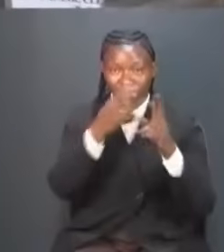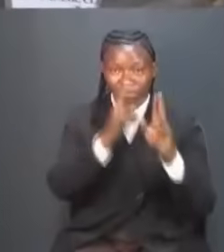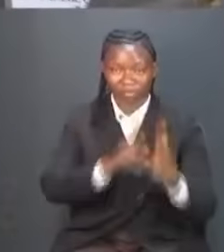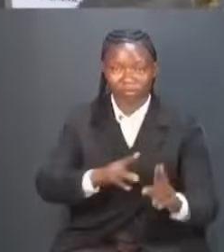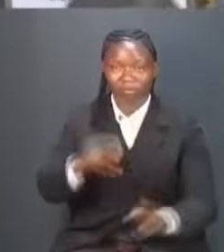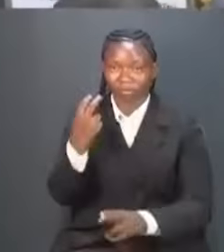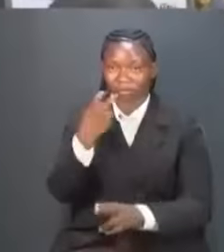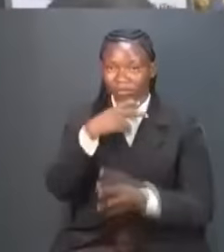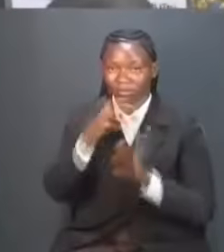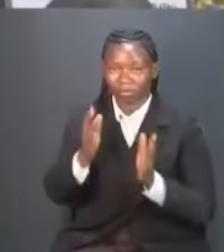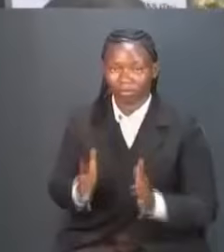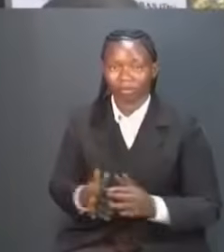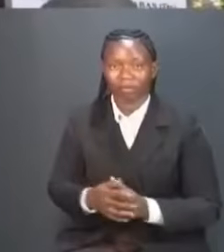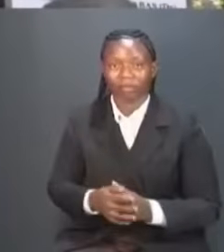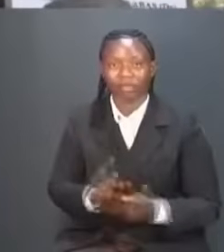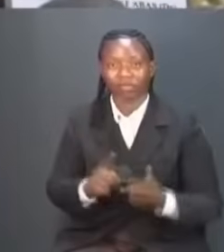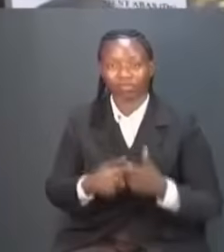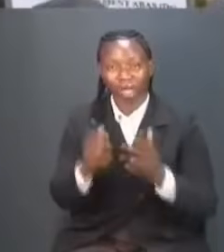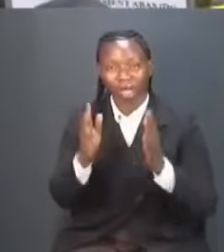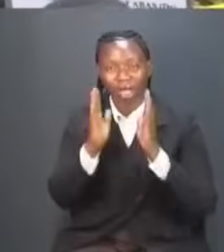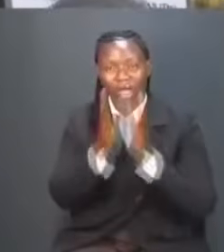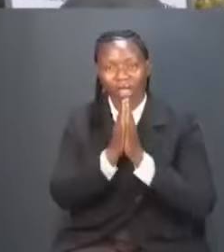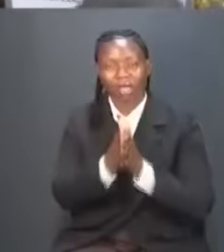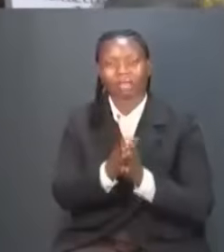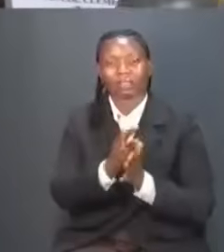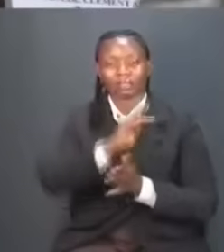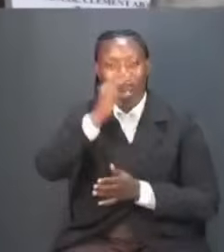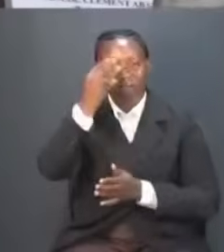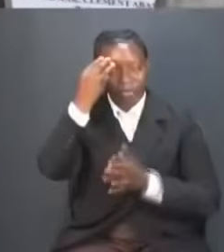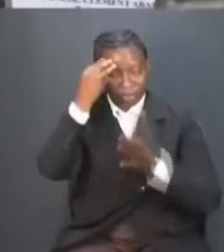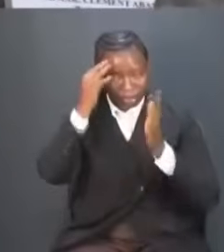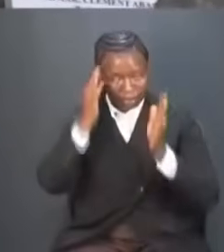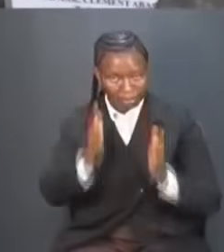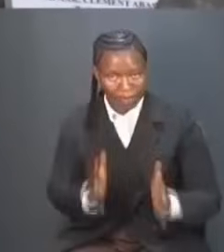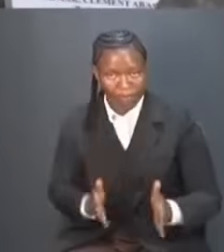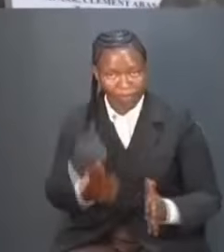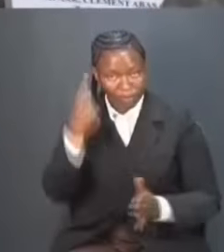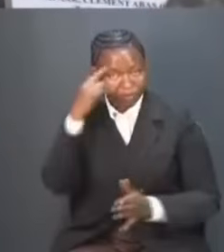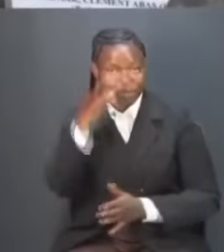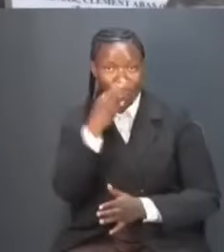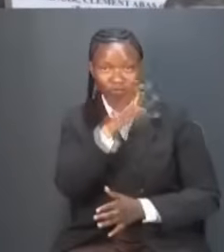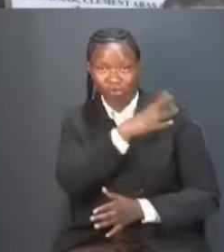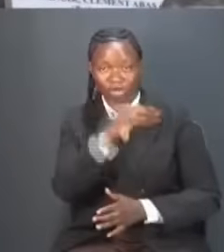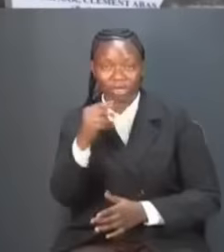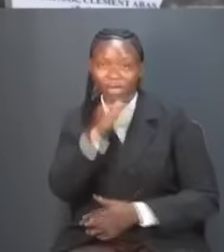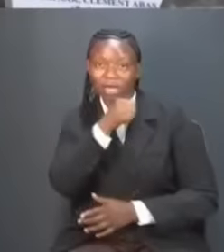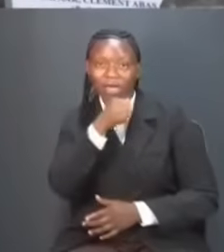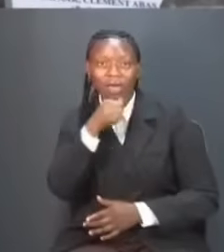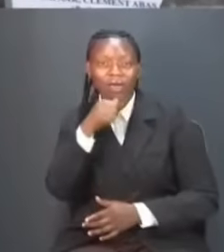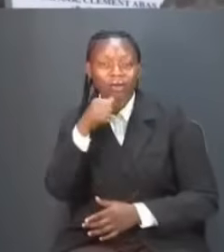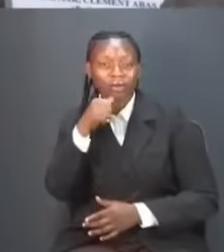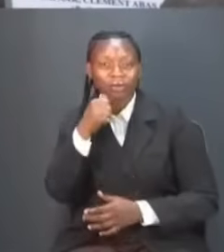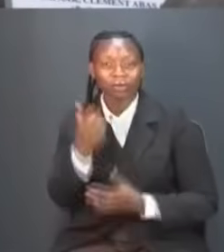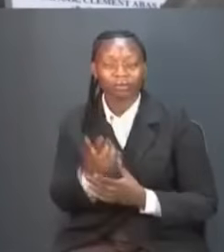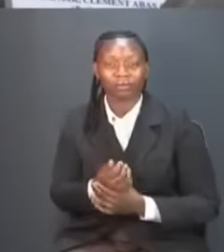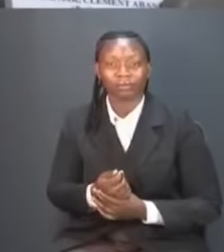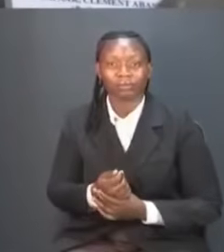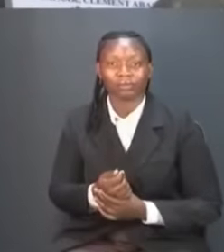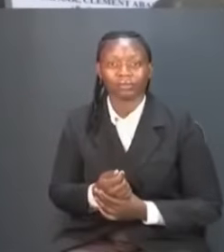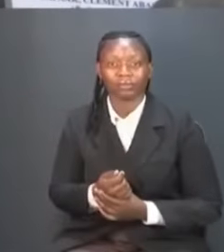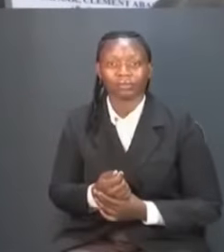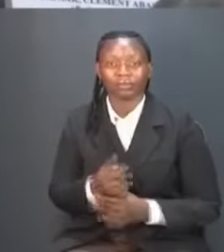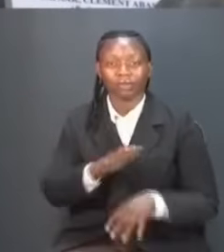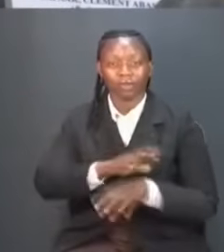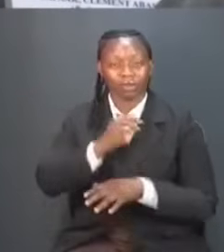Speaker. To ask the Minister for Food and Agriculture how the government